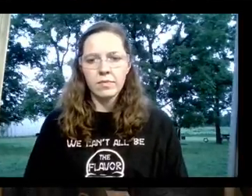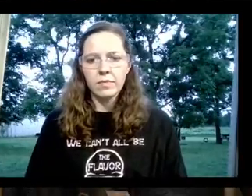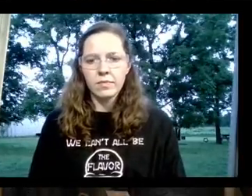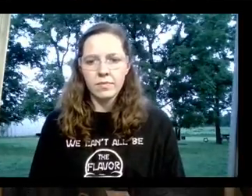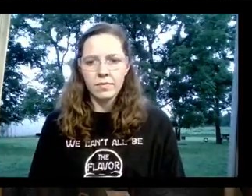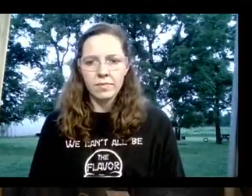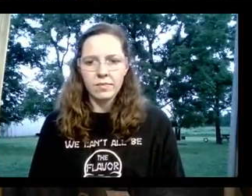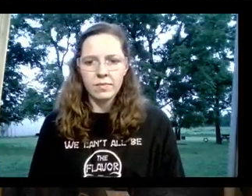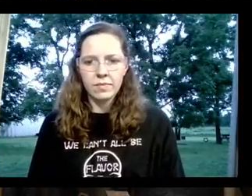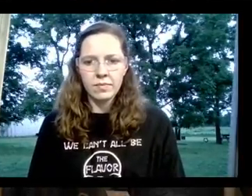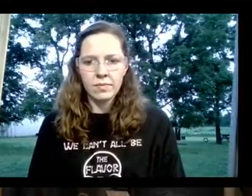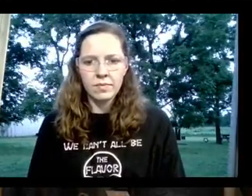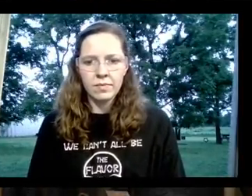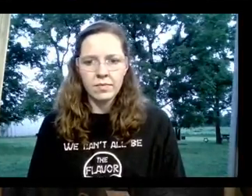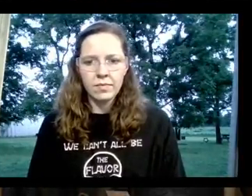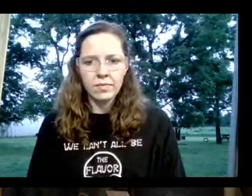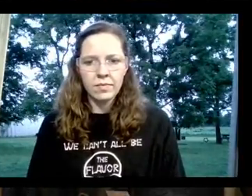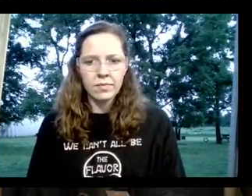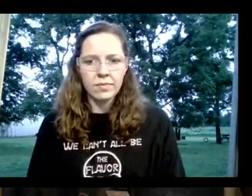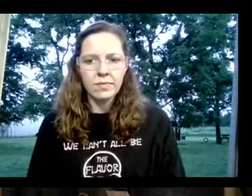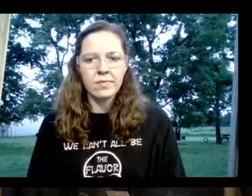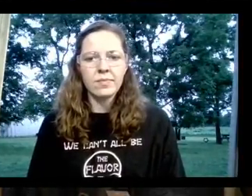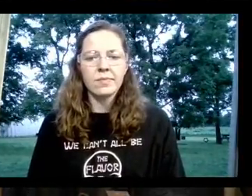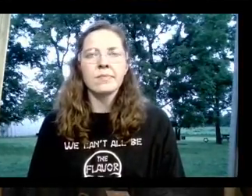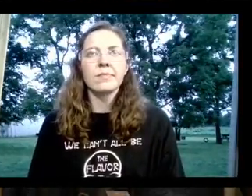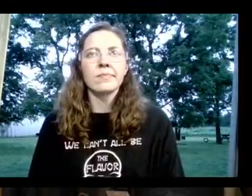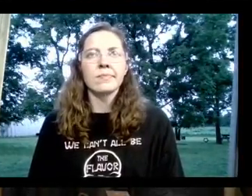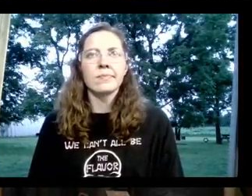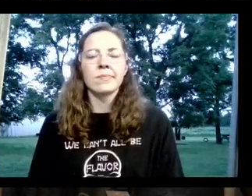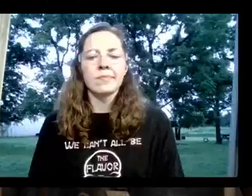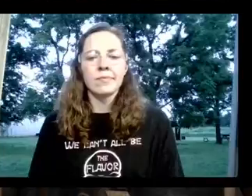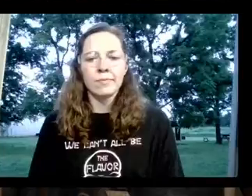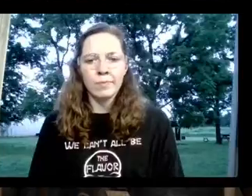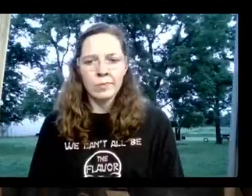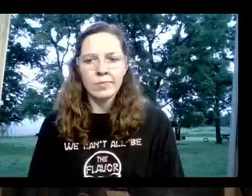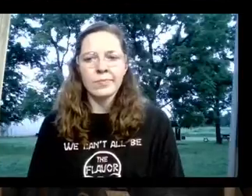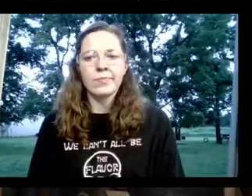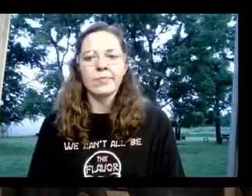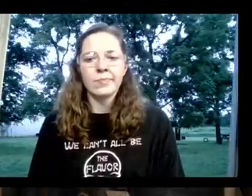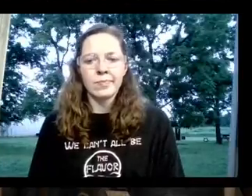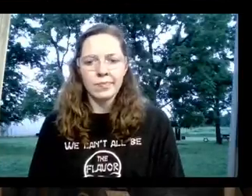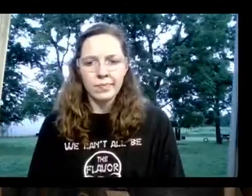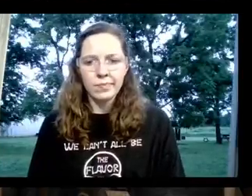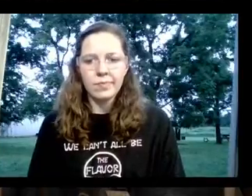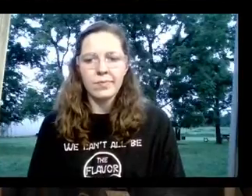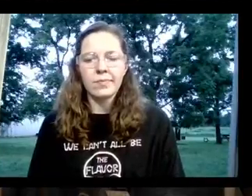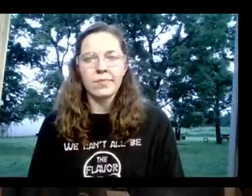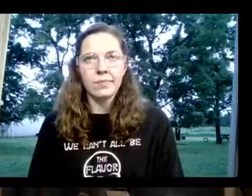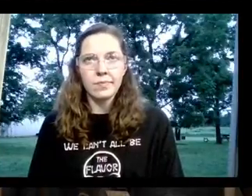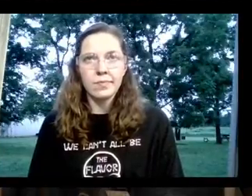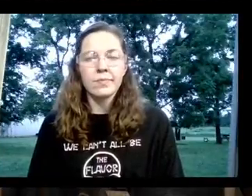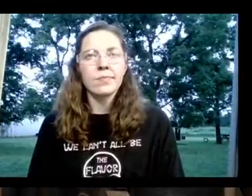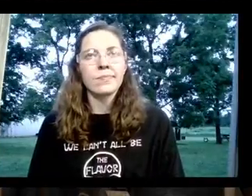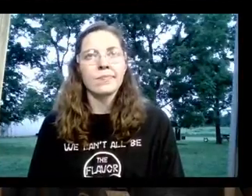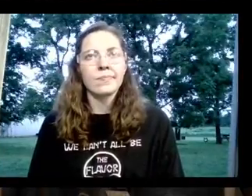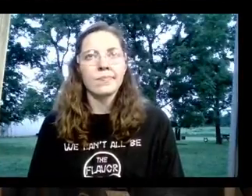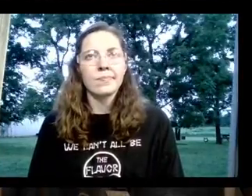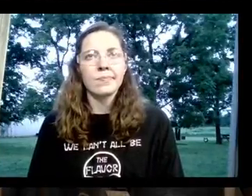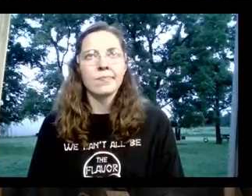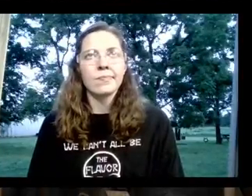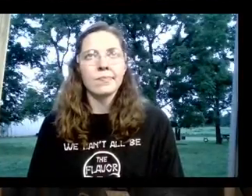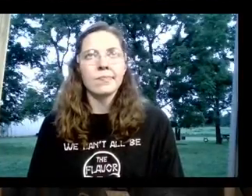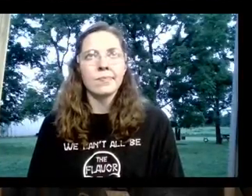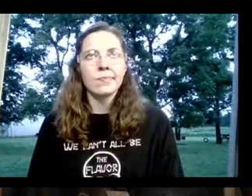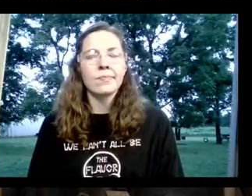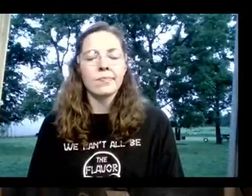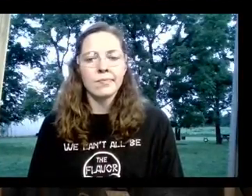grade. Usually it requires quite a few forging heats, quite a few forge welding heats, and reduction of material size. So